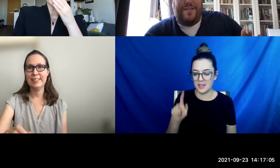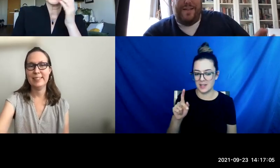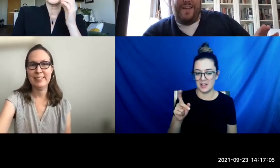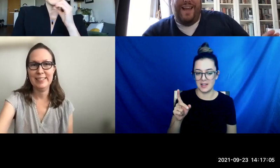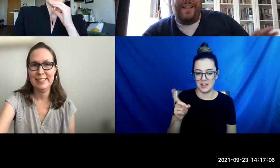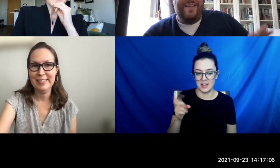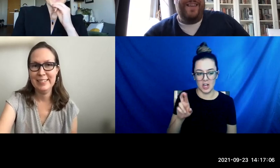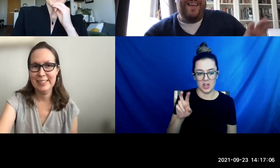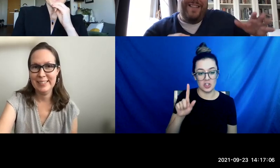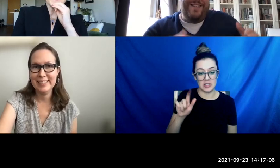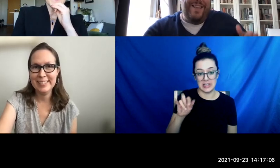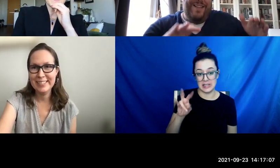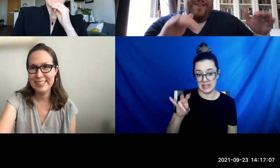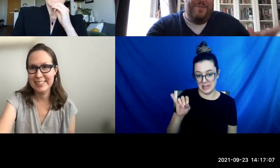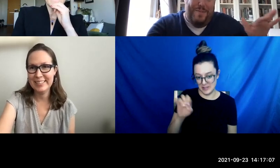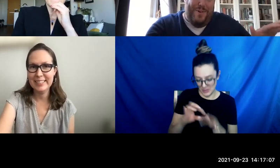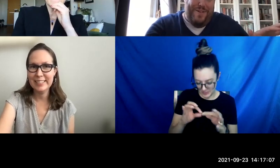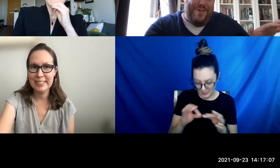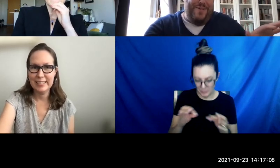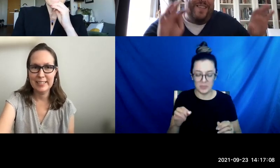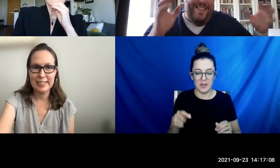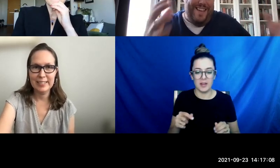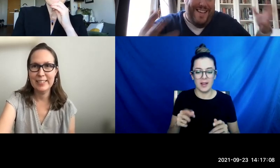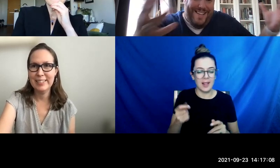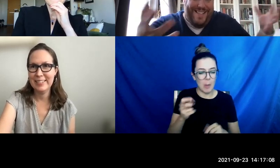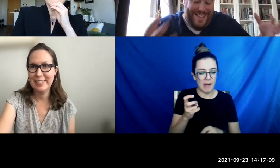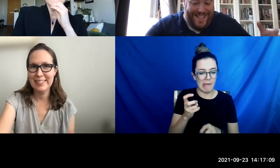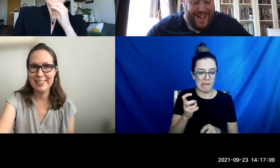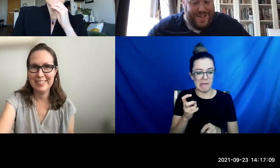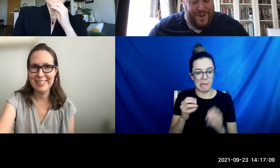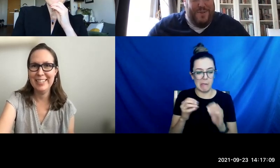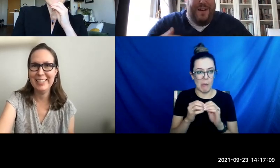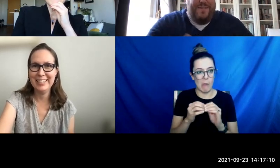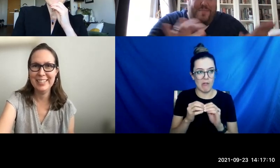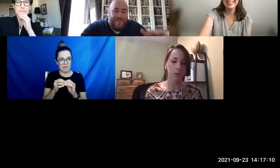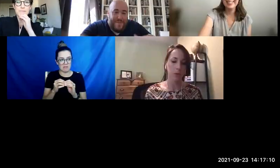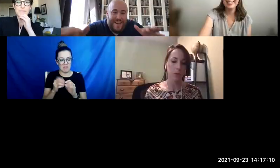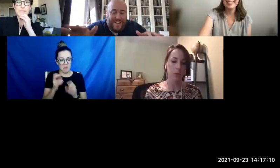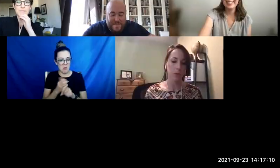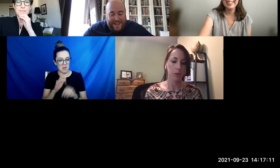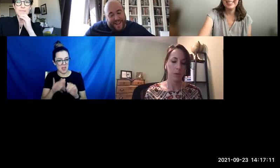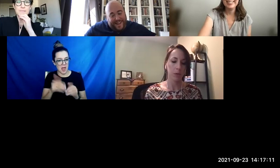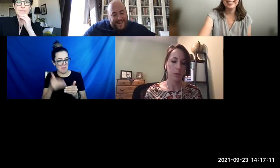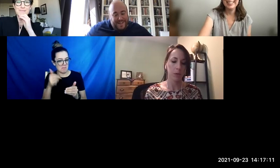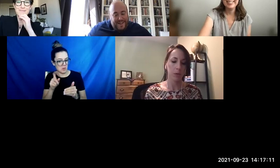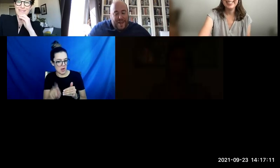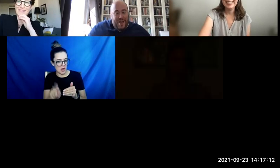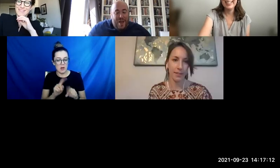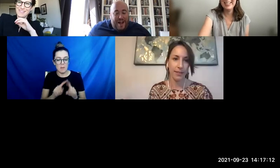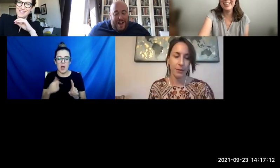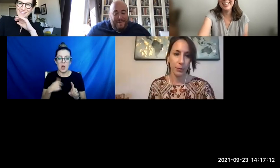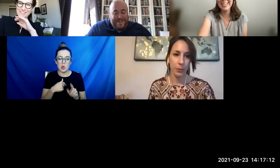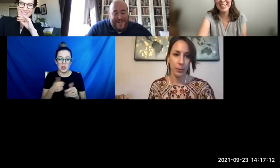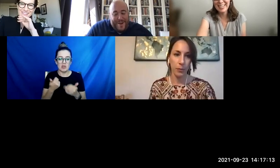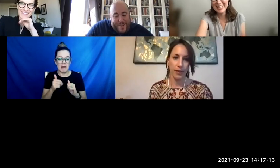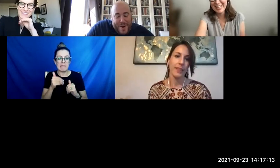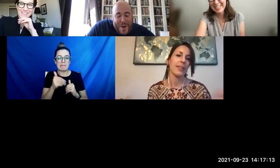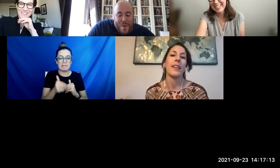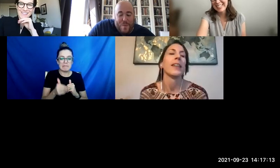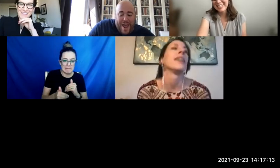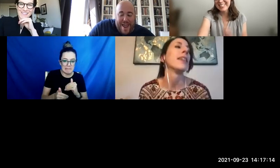consider it my duty now. It's weird when you flip from being the student to the teacher, but in the last number of years, I've realized actually I have stuff to share with